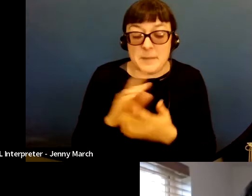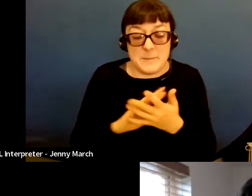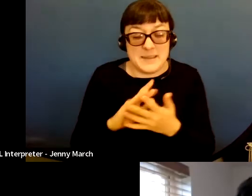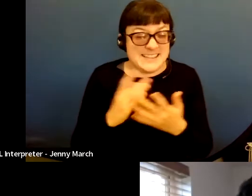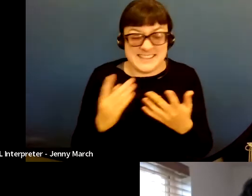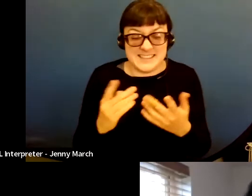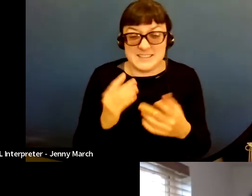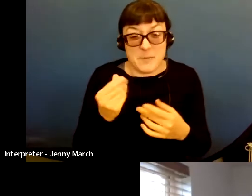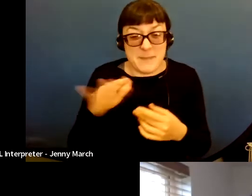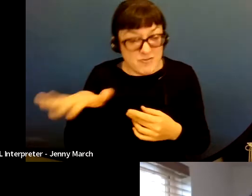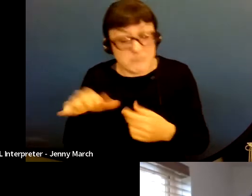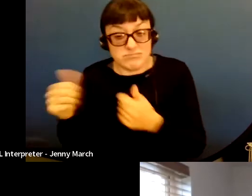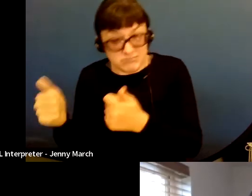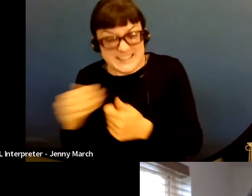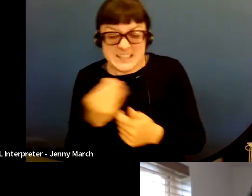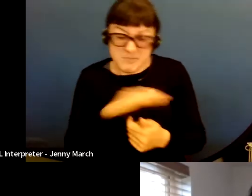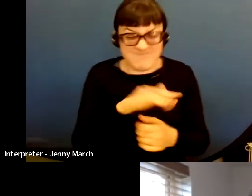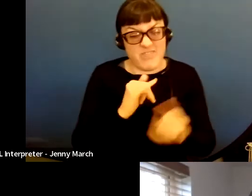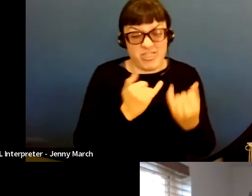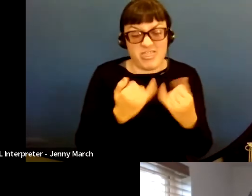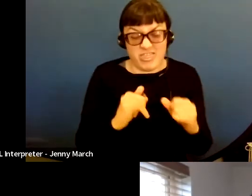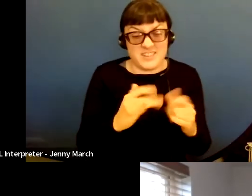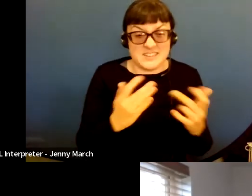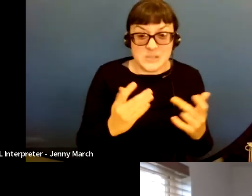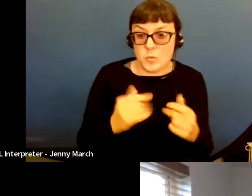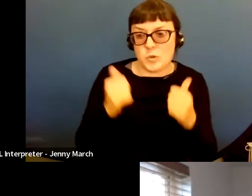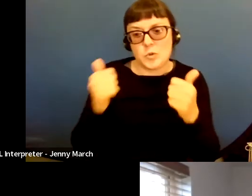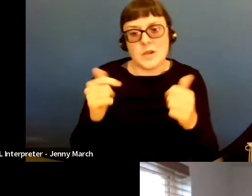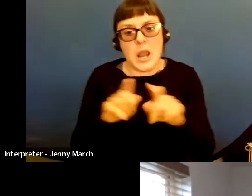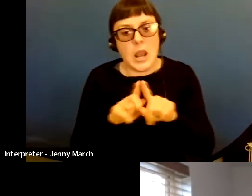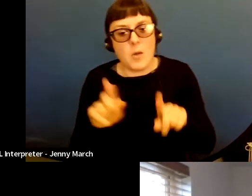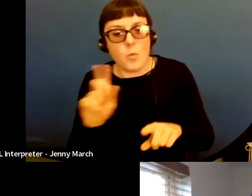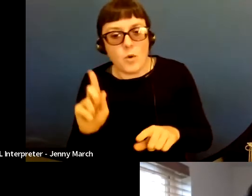lottery in support. What does good look like? In my